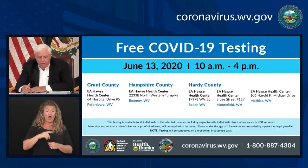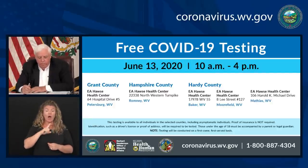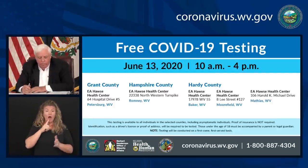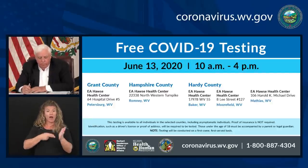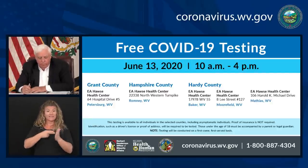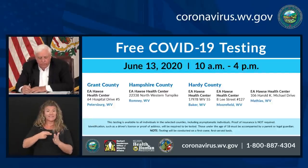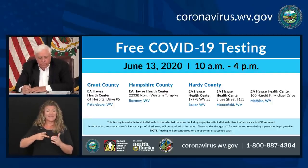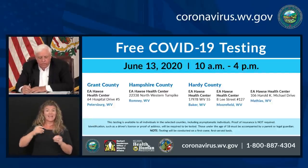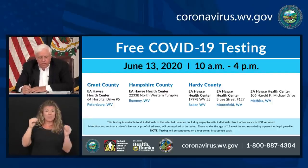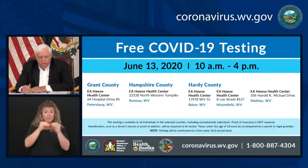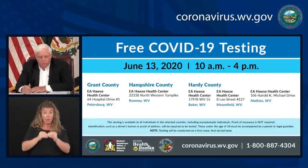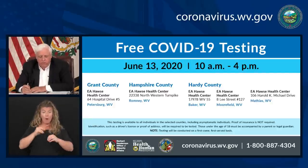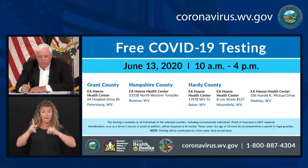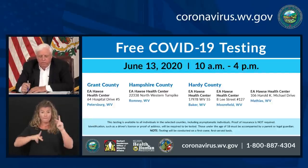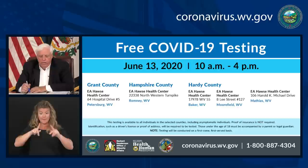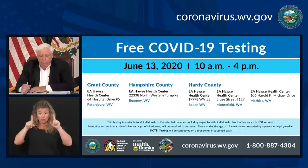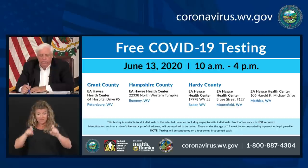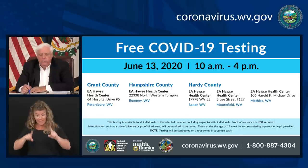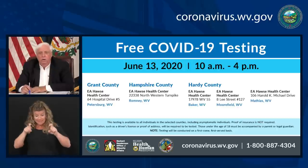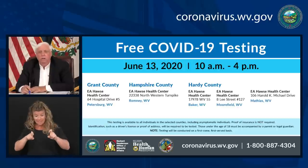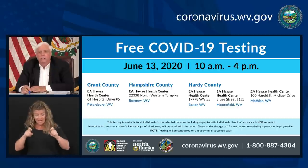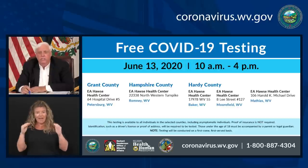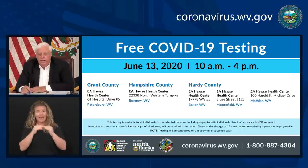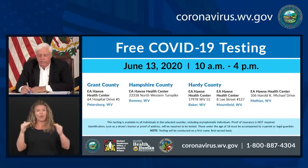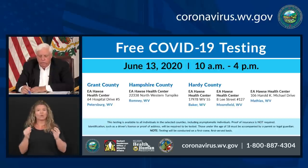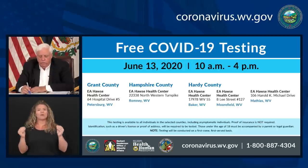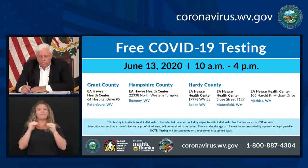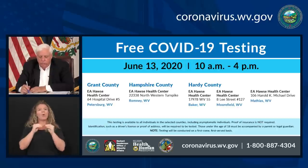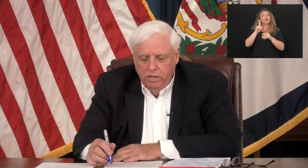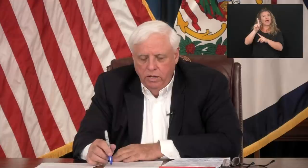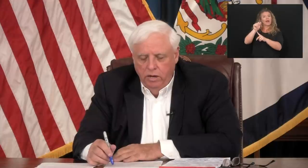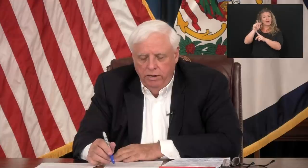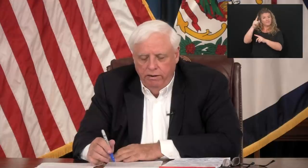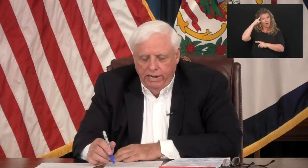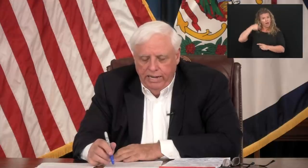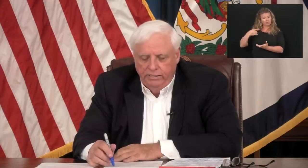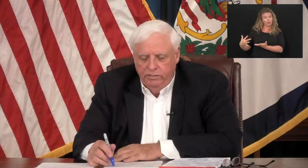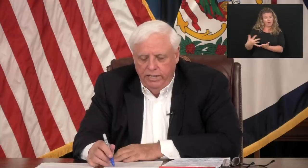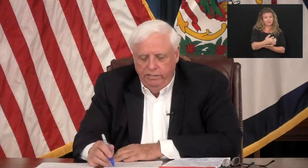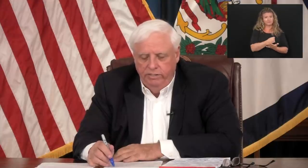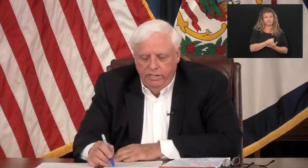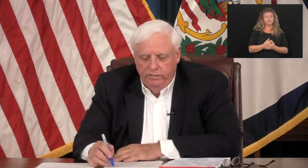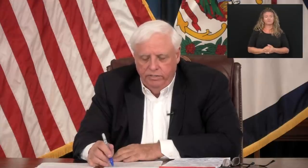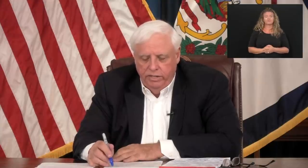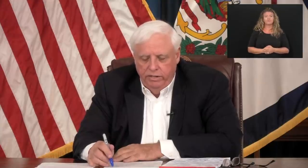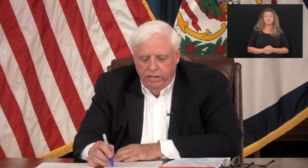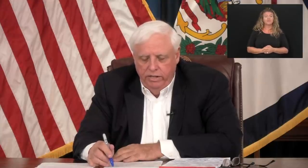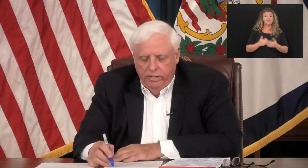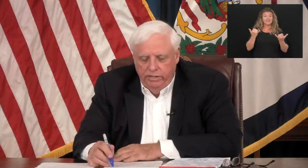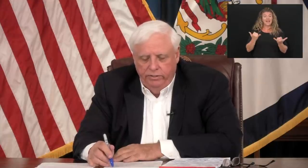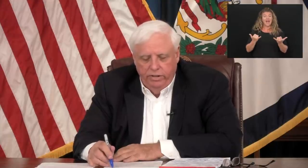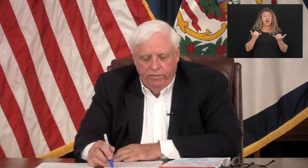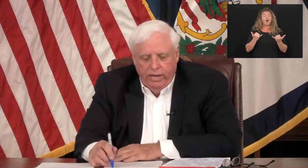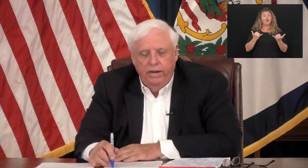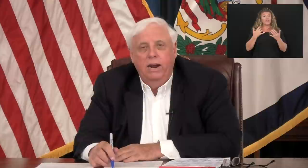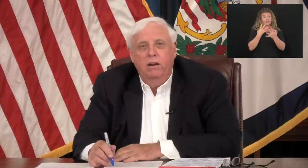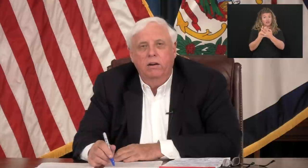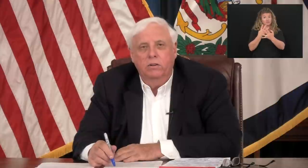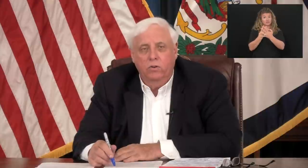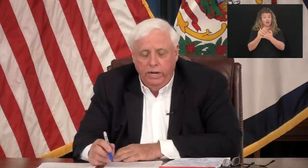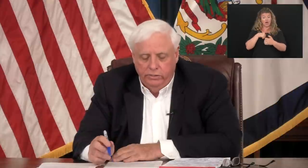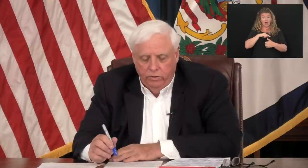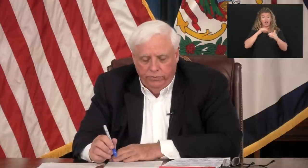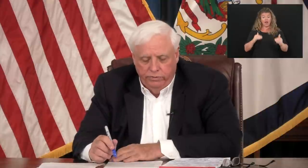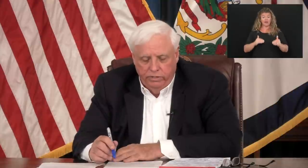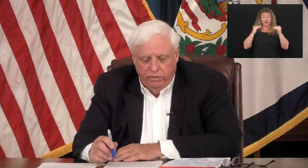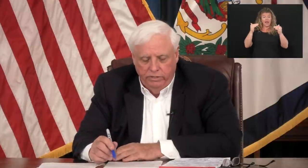all be. I want to give you an update on our jails, on our enhanced testing initiative at our